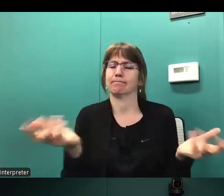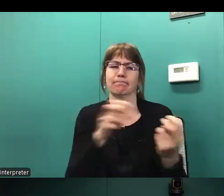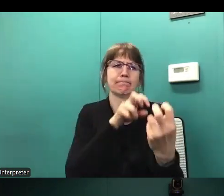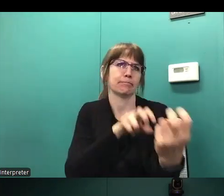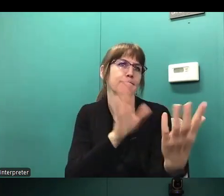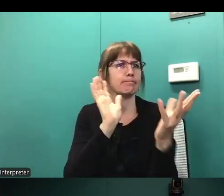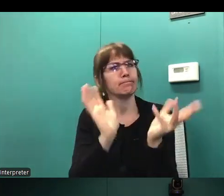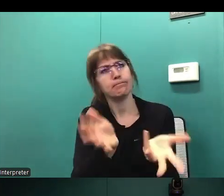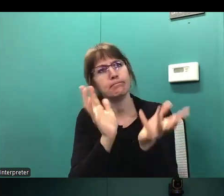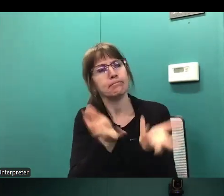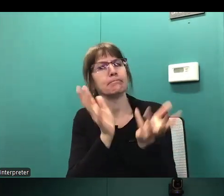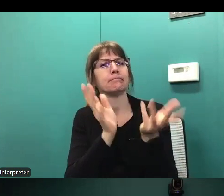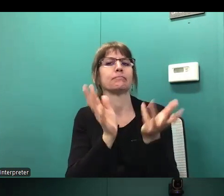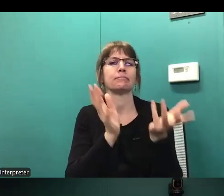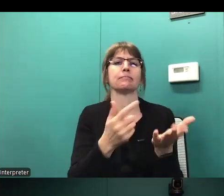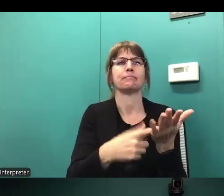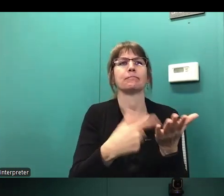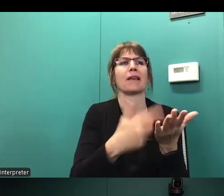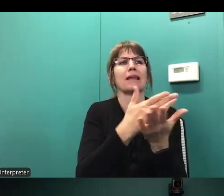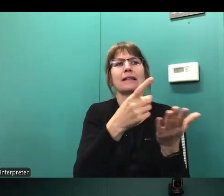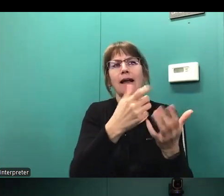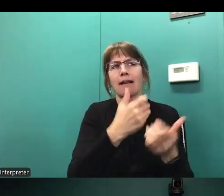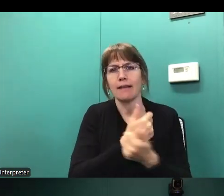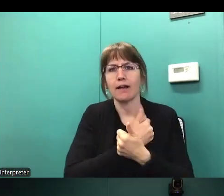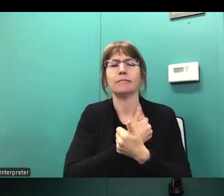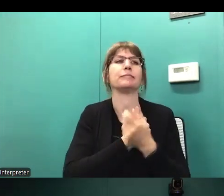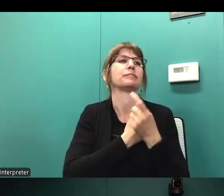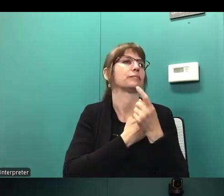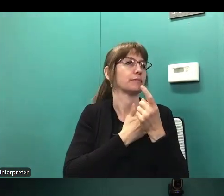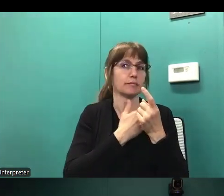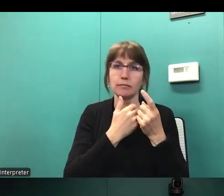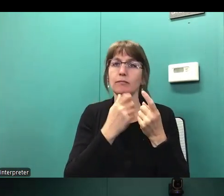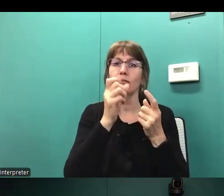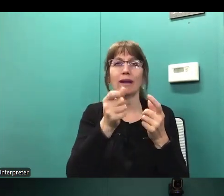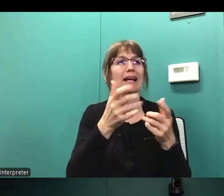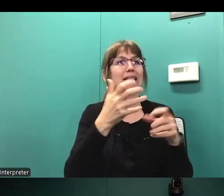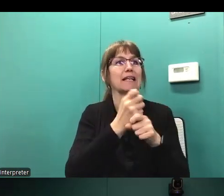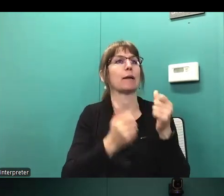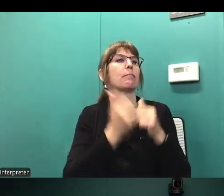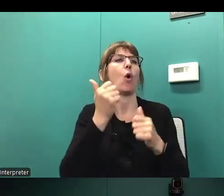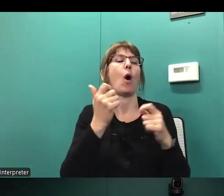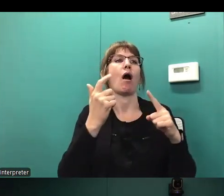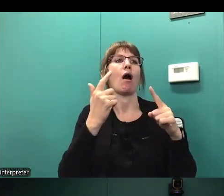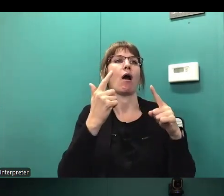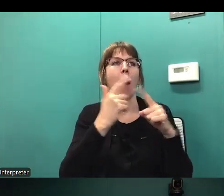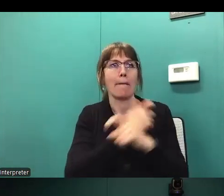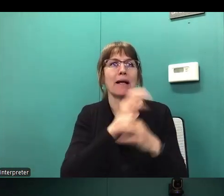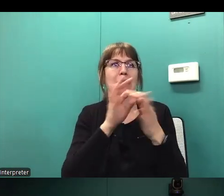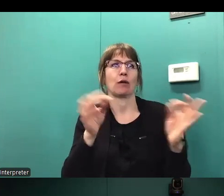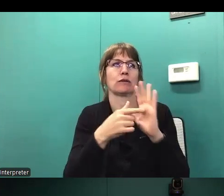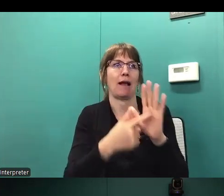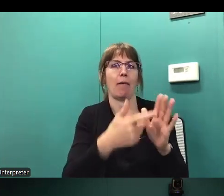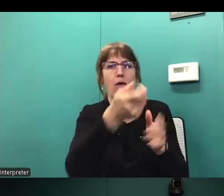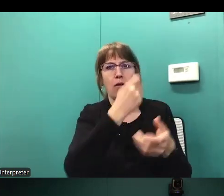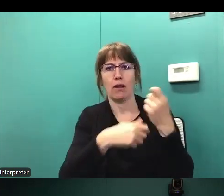with a kid and talking to them about things that they love. They will get you can get the most complex language samples for this and get a